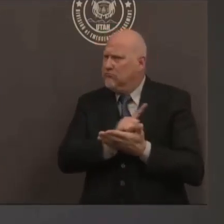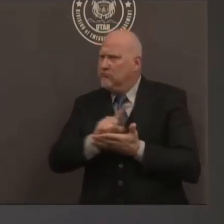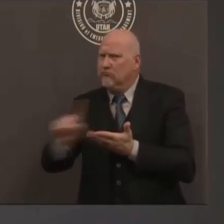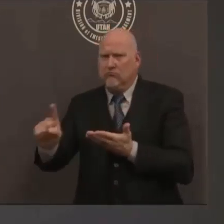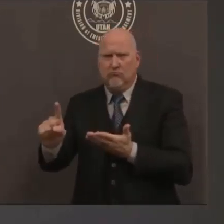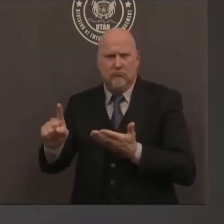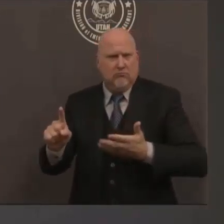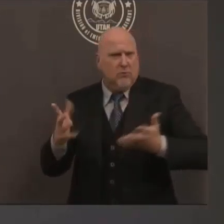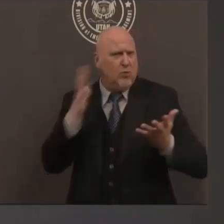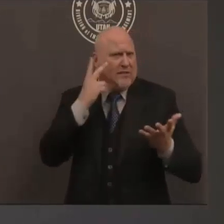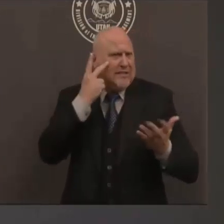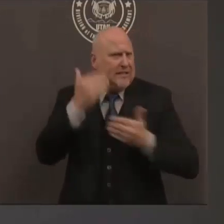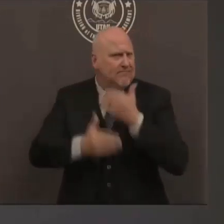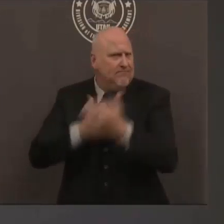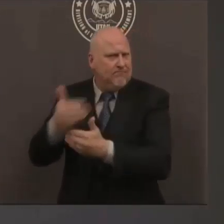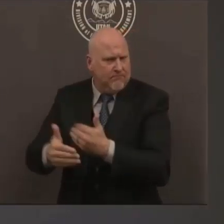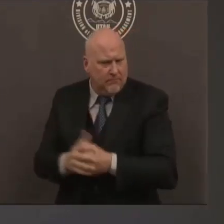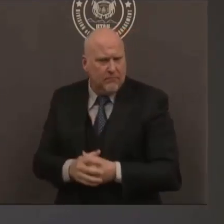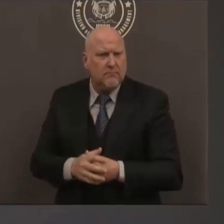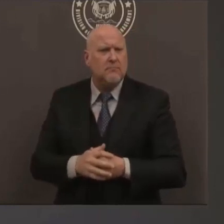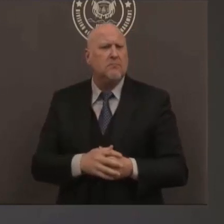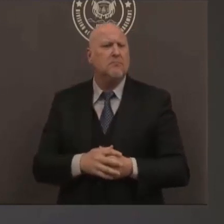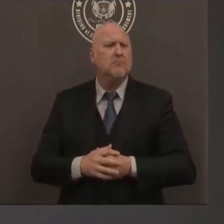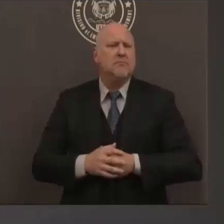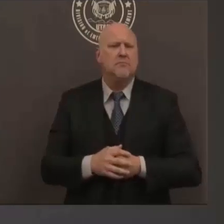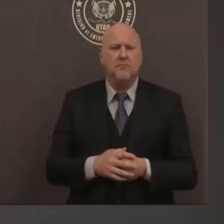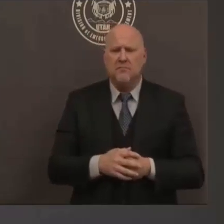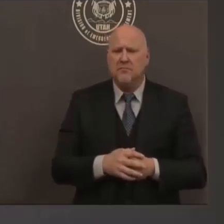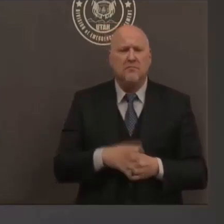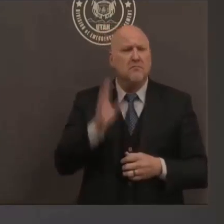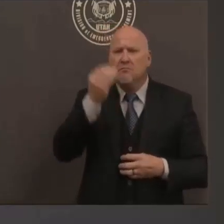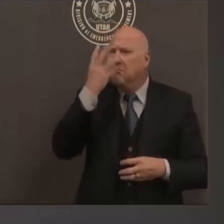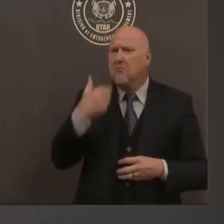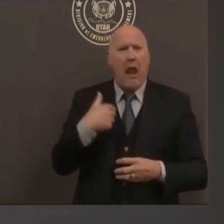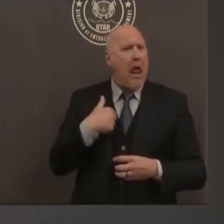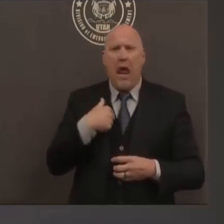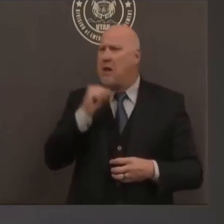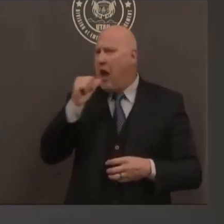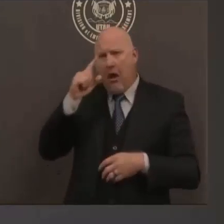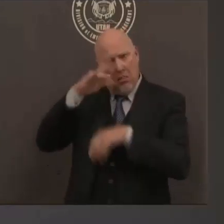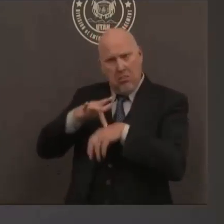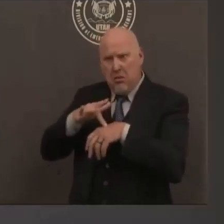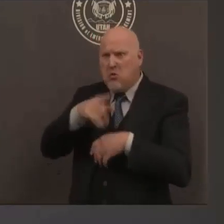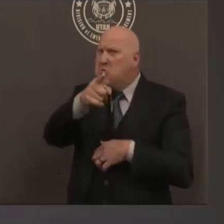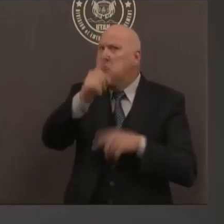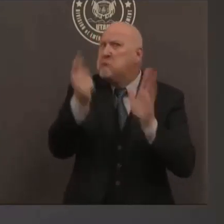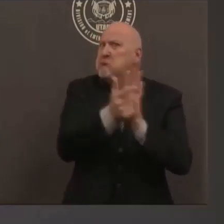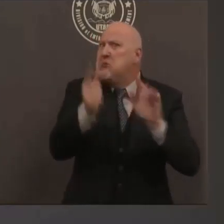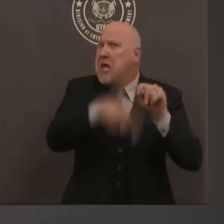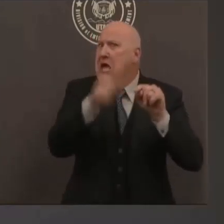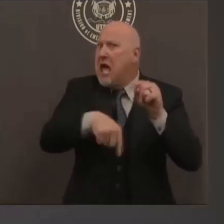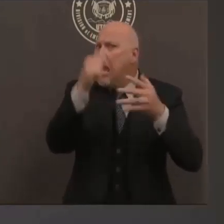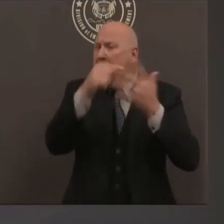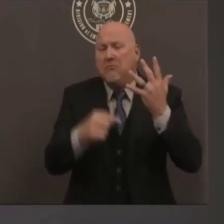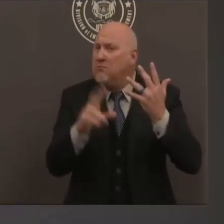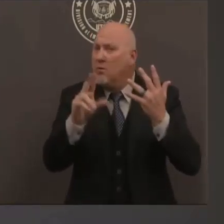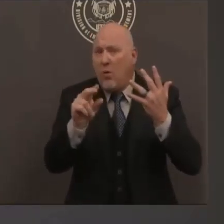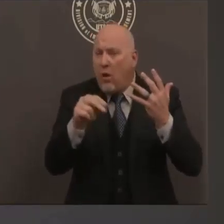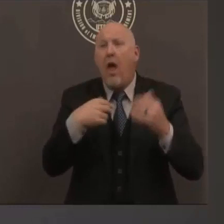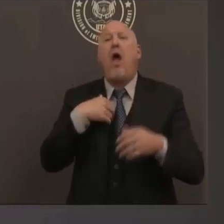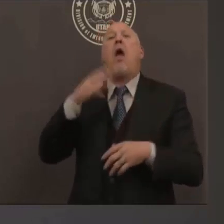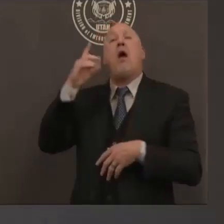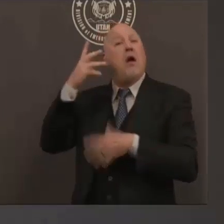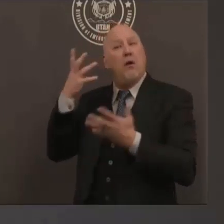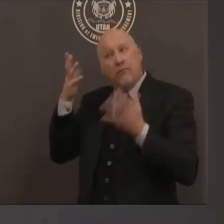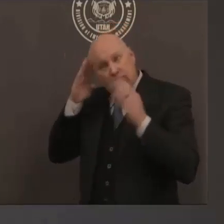going to be more of what you can do. And so that's going to be a welcome change for us as we move from red to orange, hopefully by the end of next